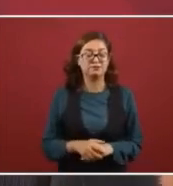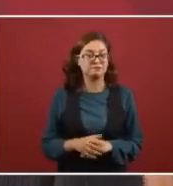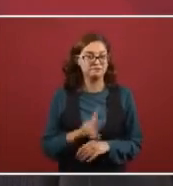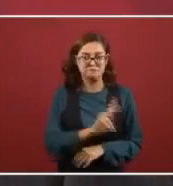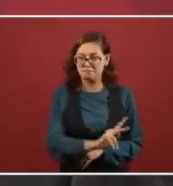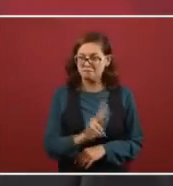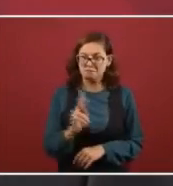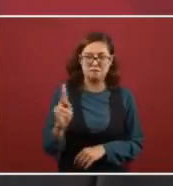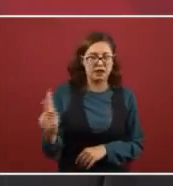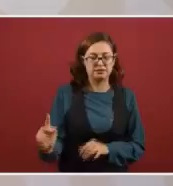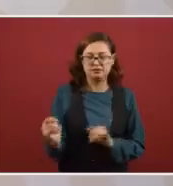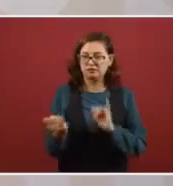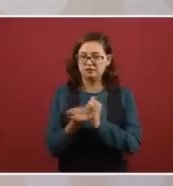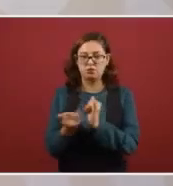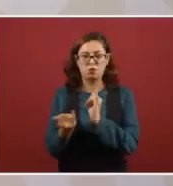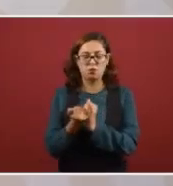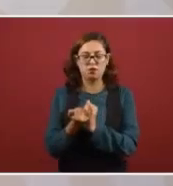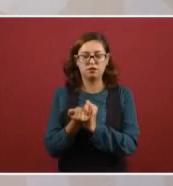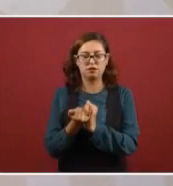Because on top